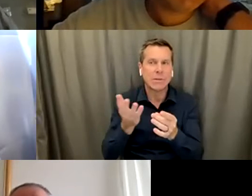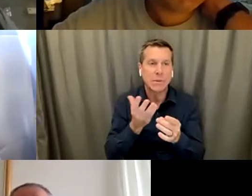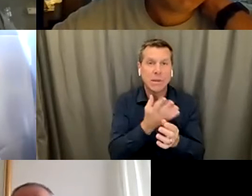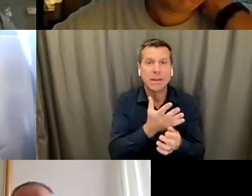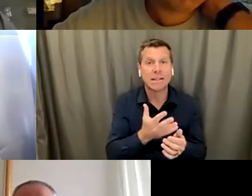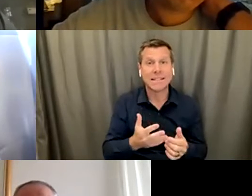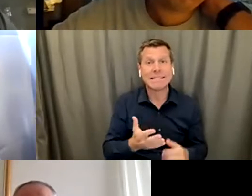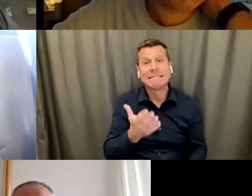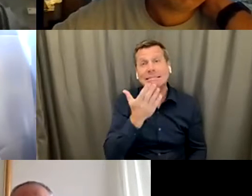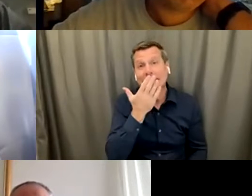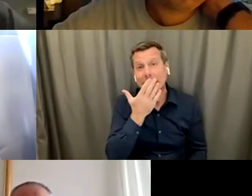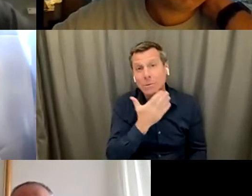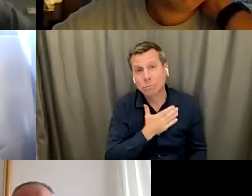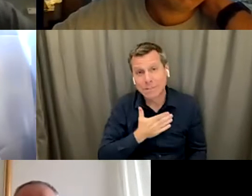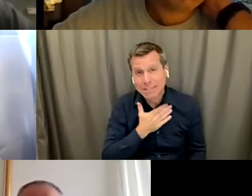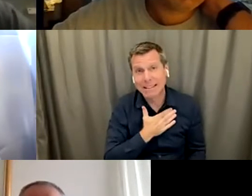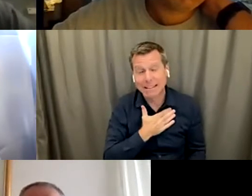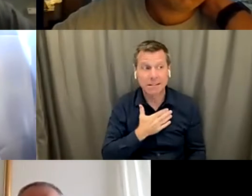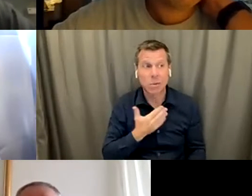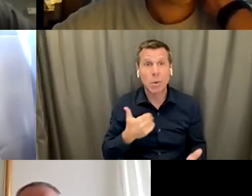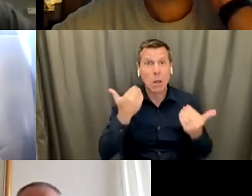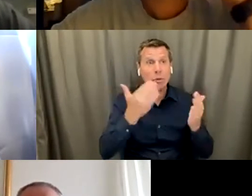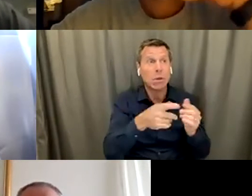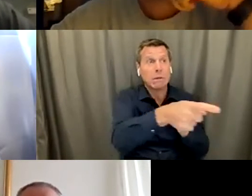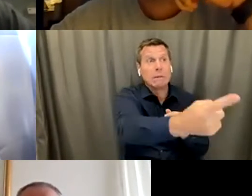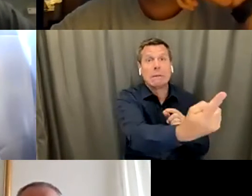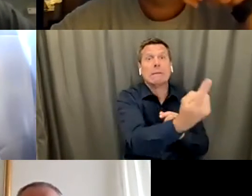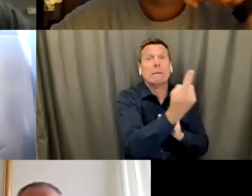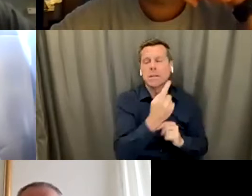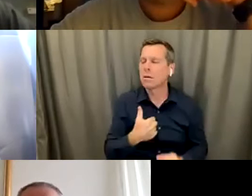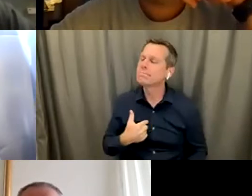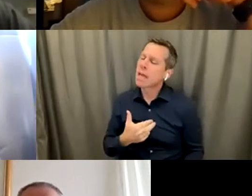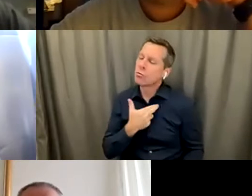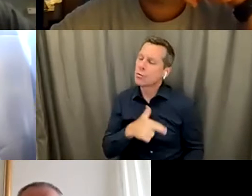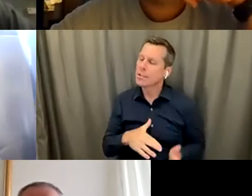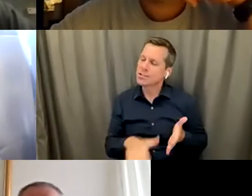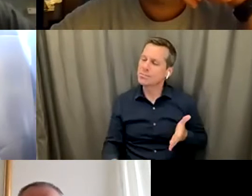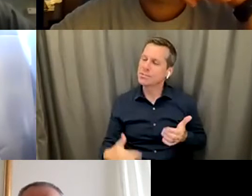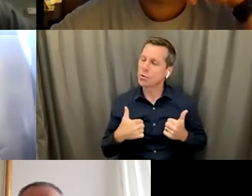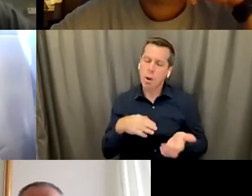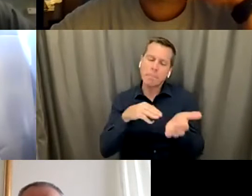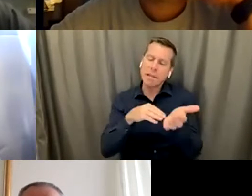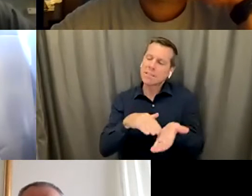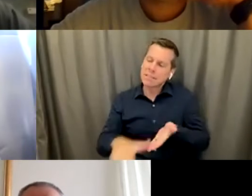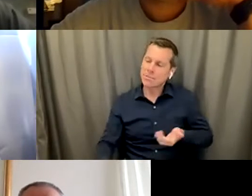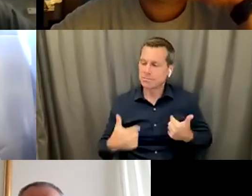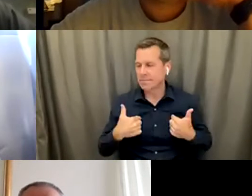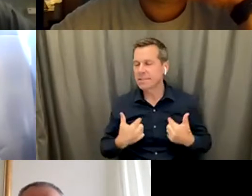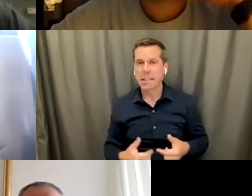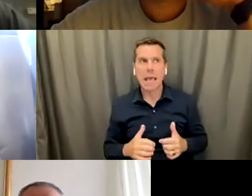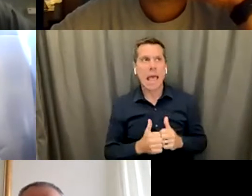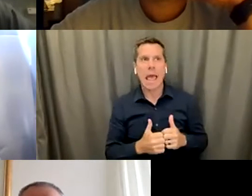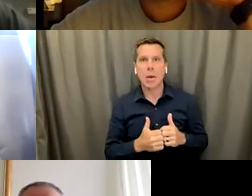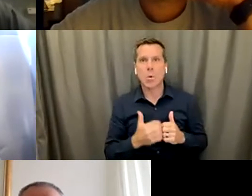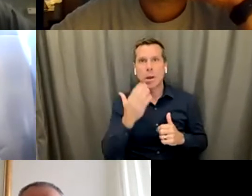are wondering, how do we know? The student walks in and says, well, I have a religious exemption or I have a medical exemption. We get in big